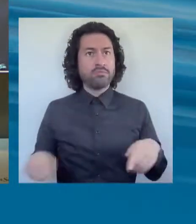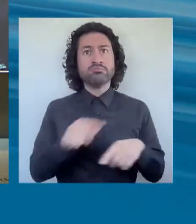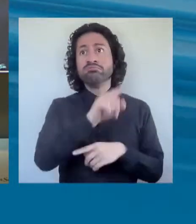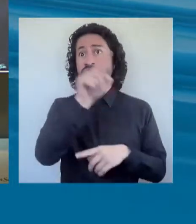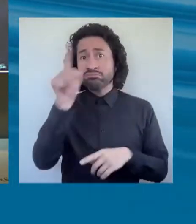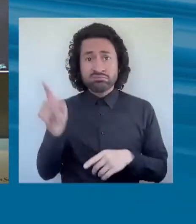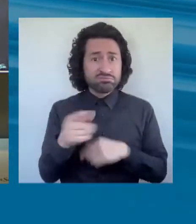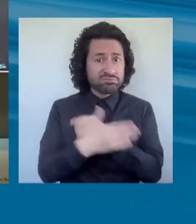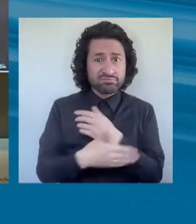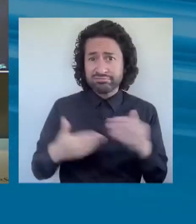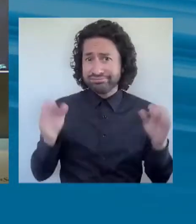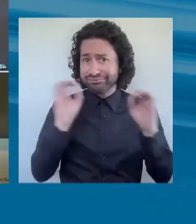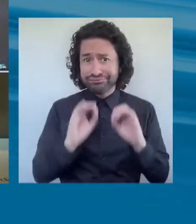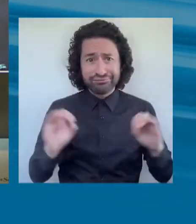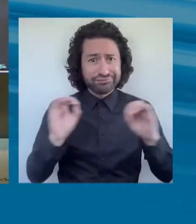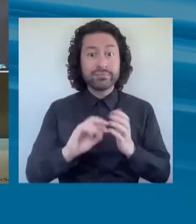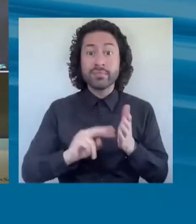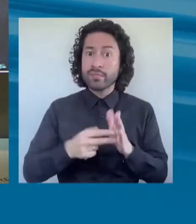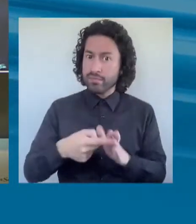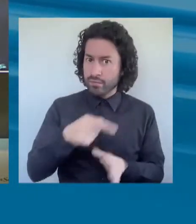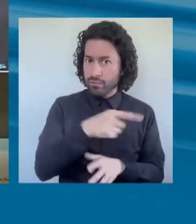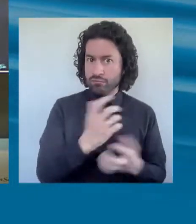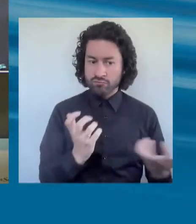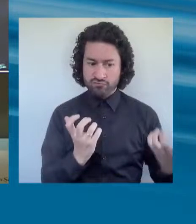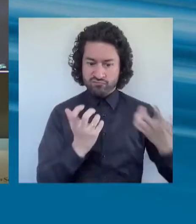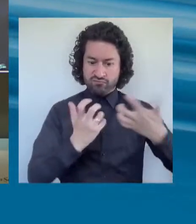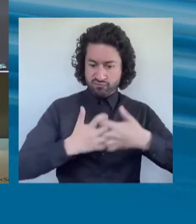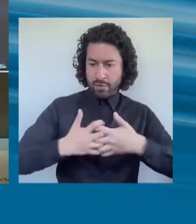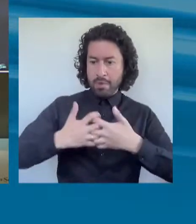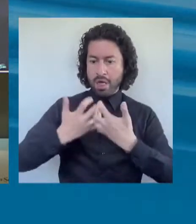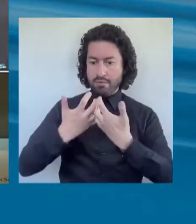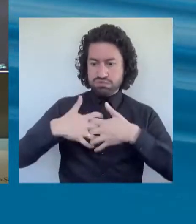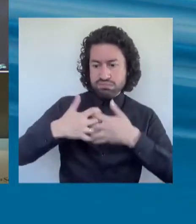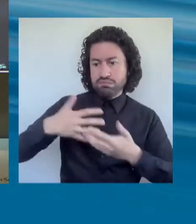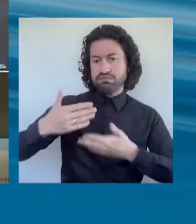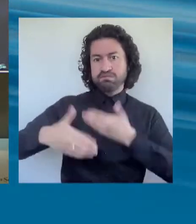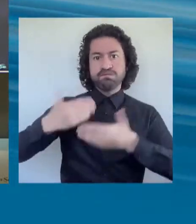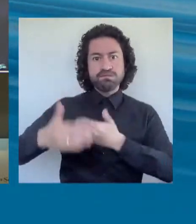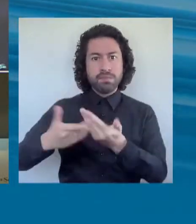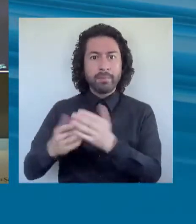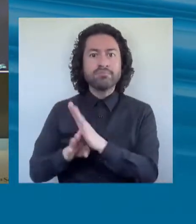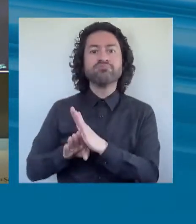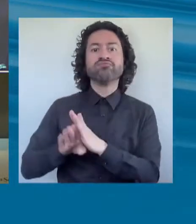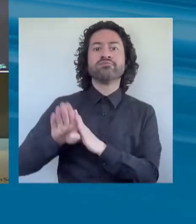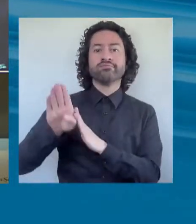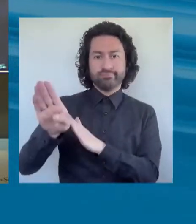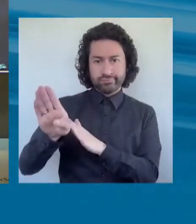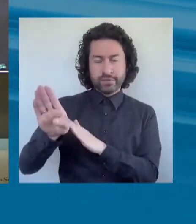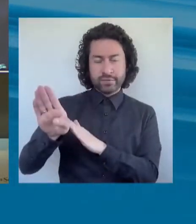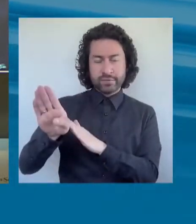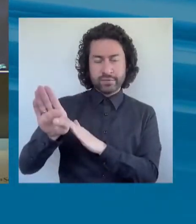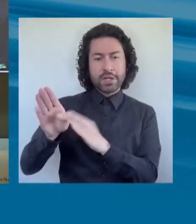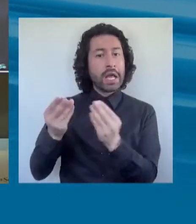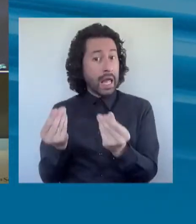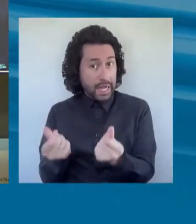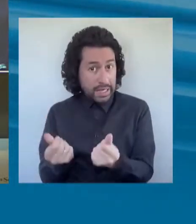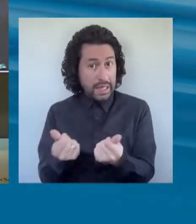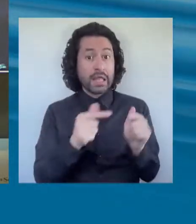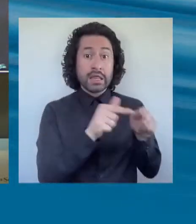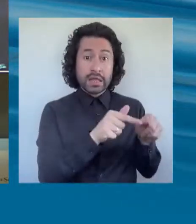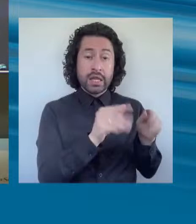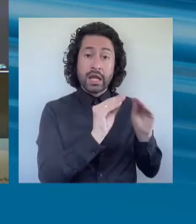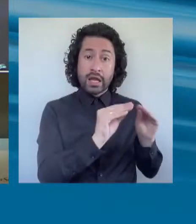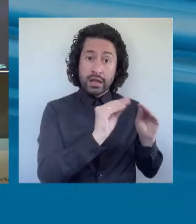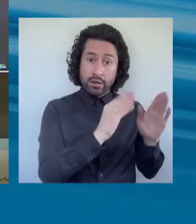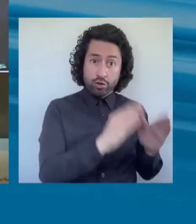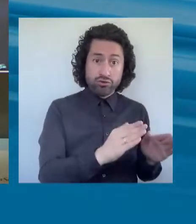virtuous circle which requires the articulation of different levels of education for